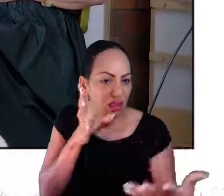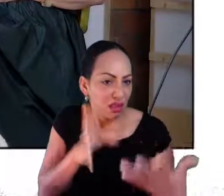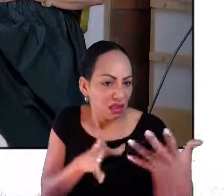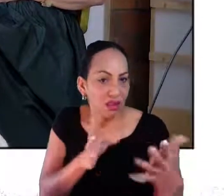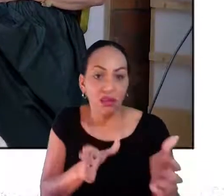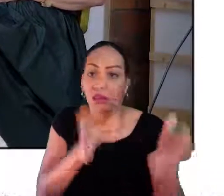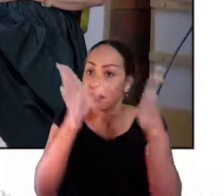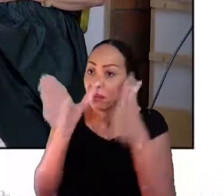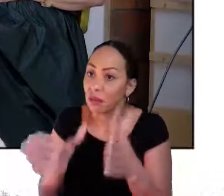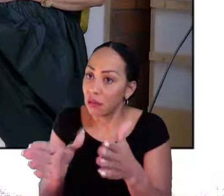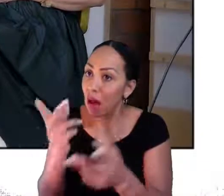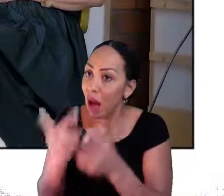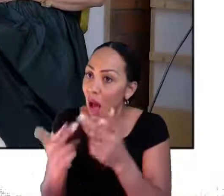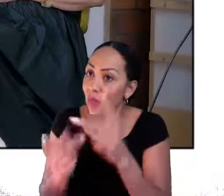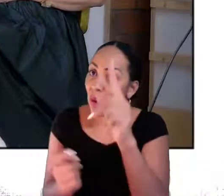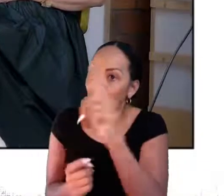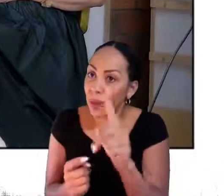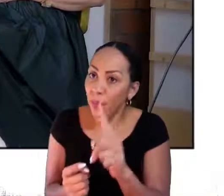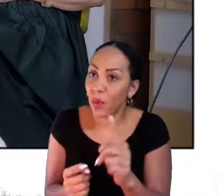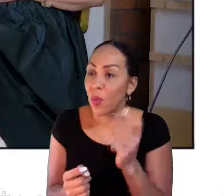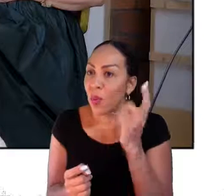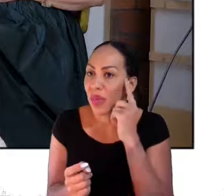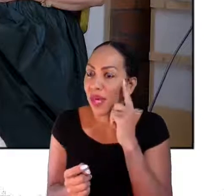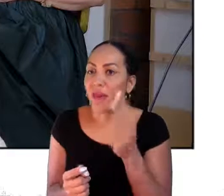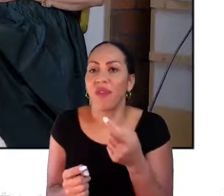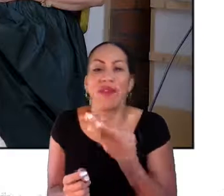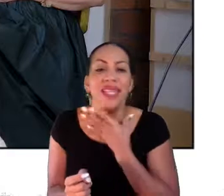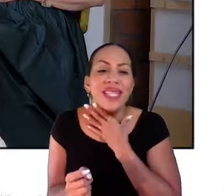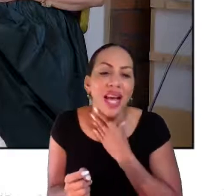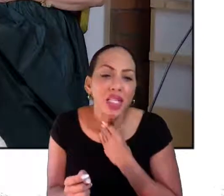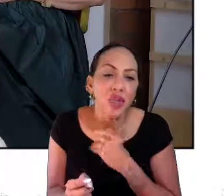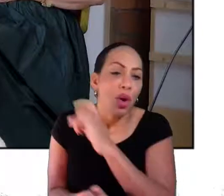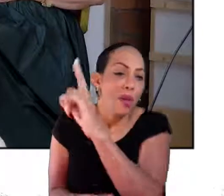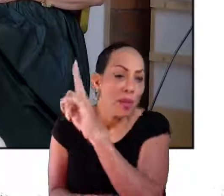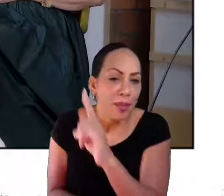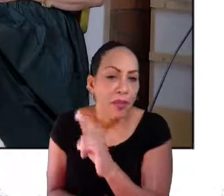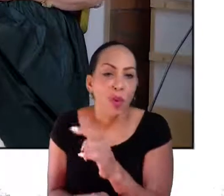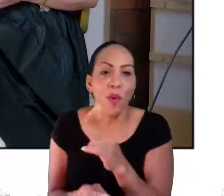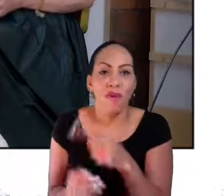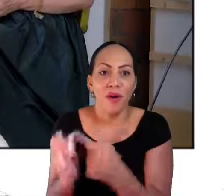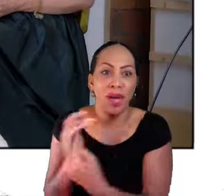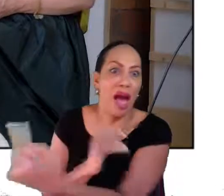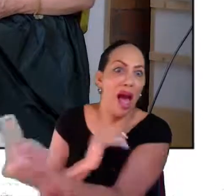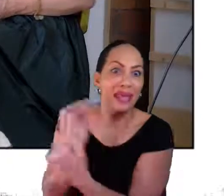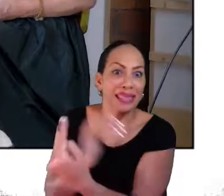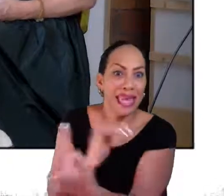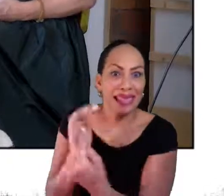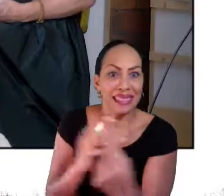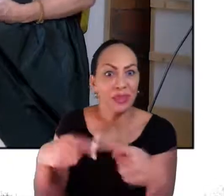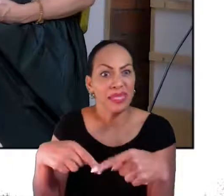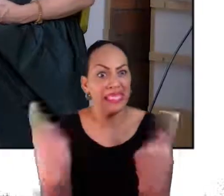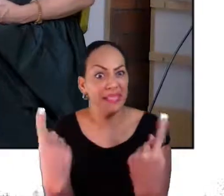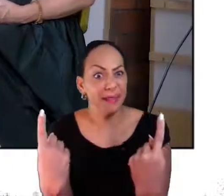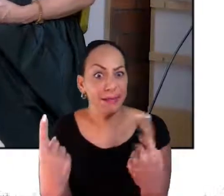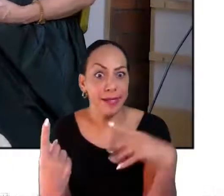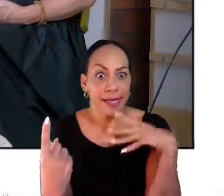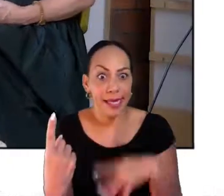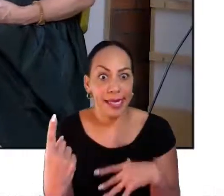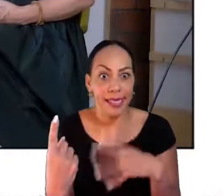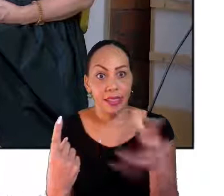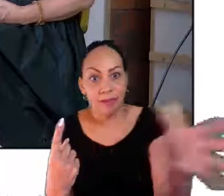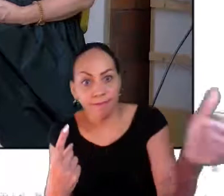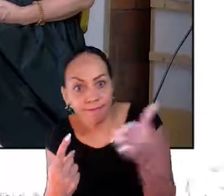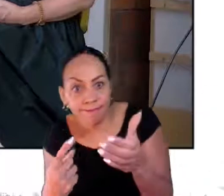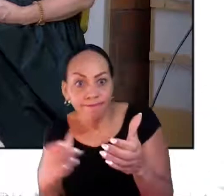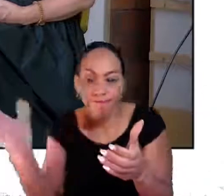quite disparate groups, people with very specific, very differing needs, to try and create things together, and kind of understanding what the